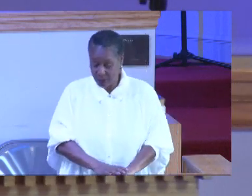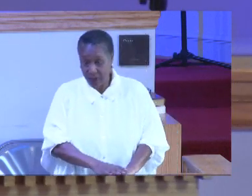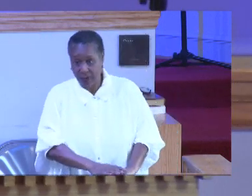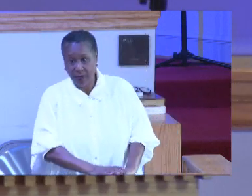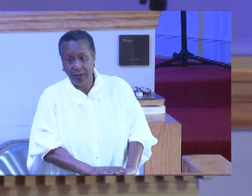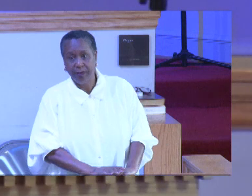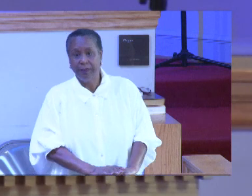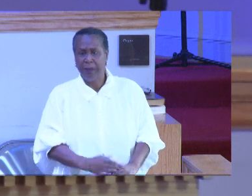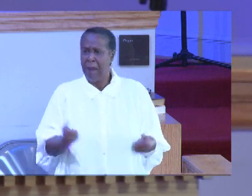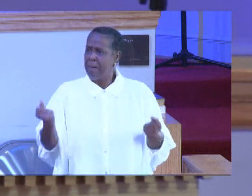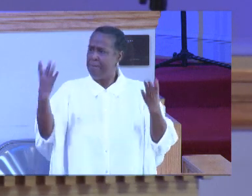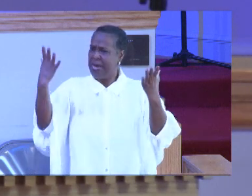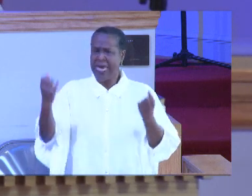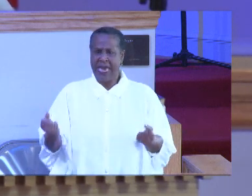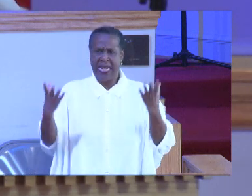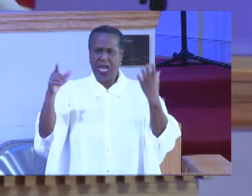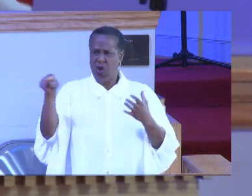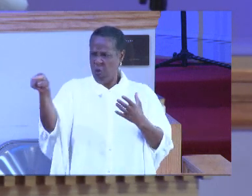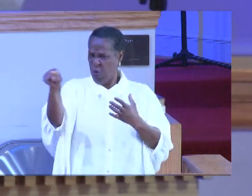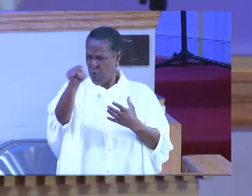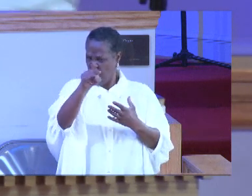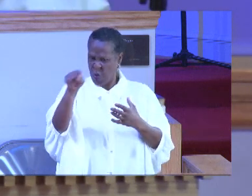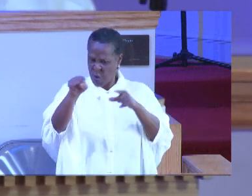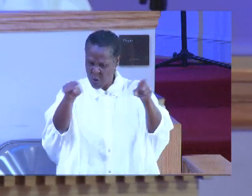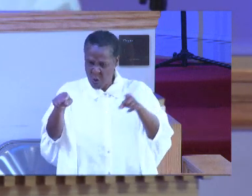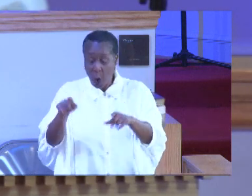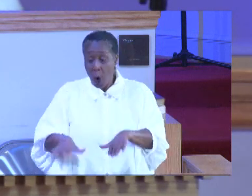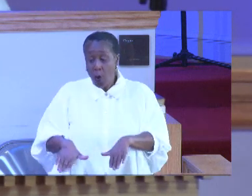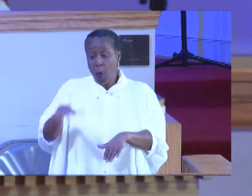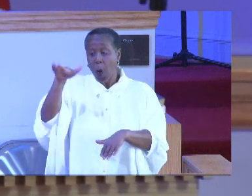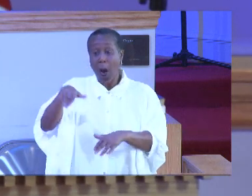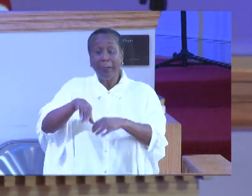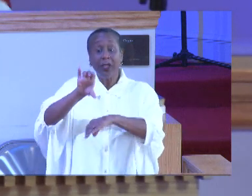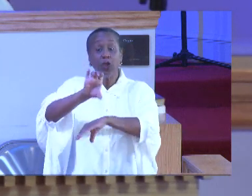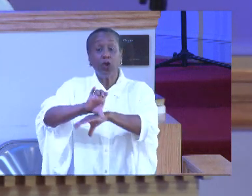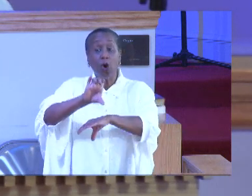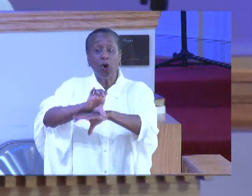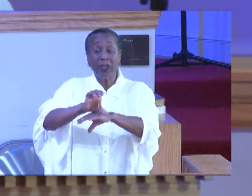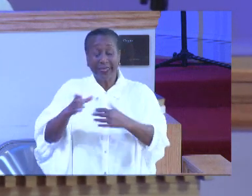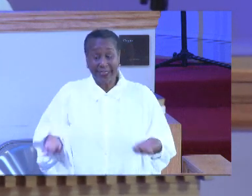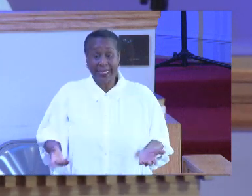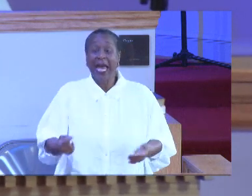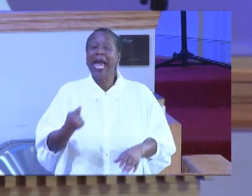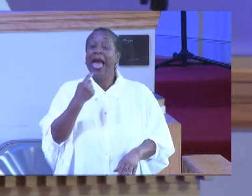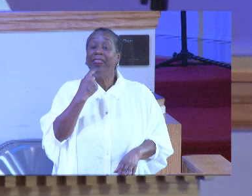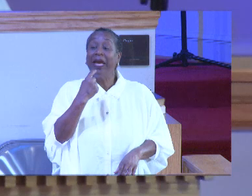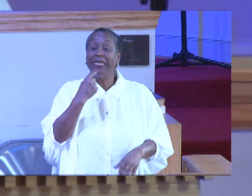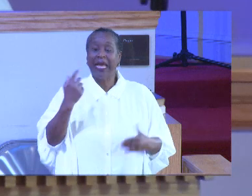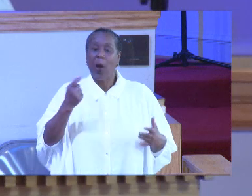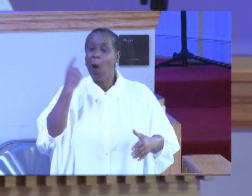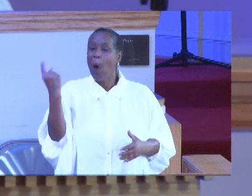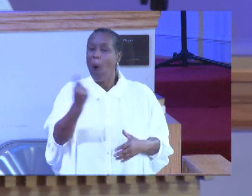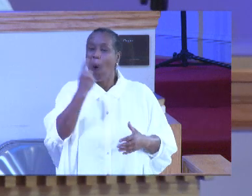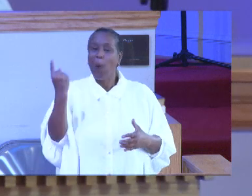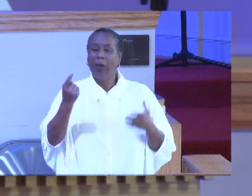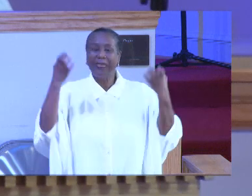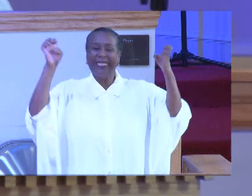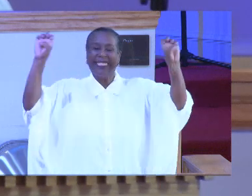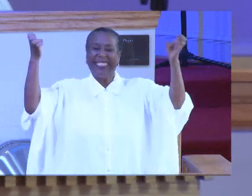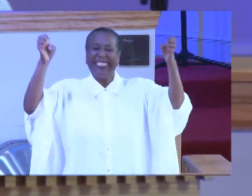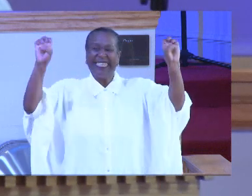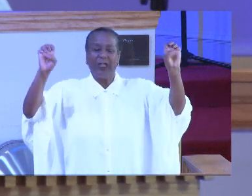Many of us grew up in a church tradition where there were always Easter